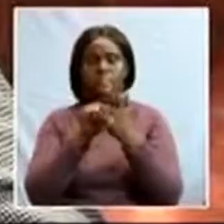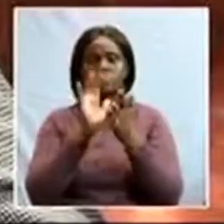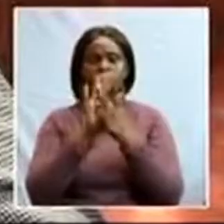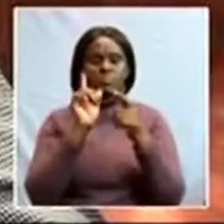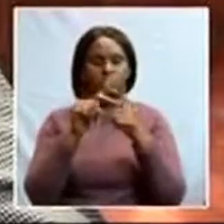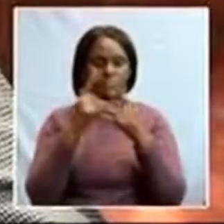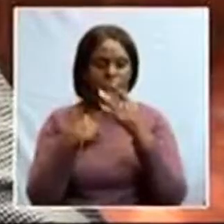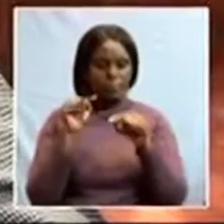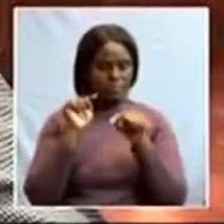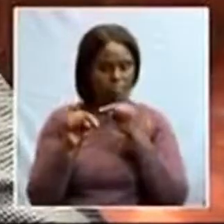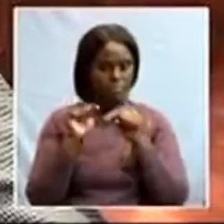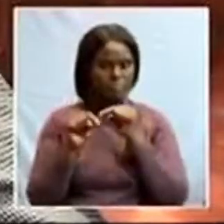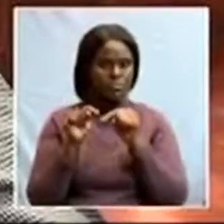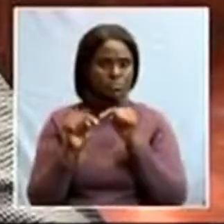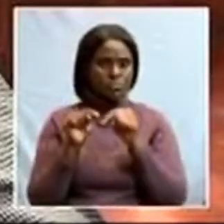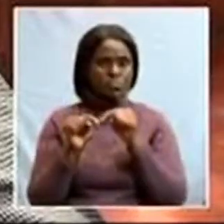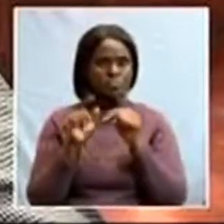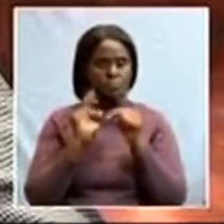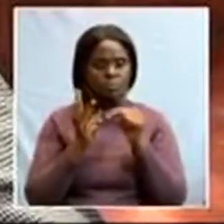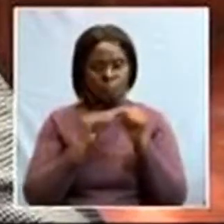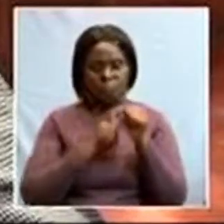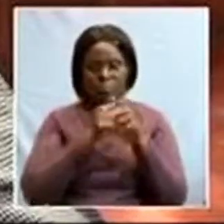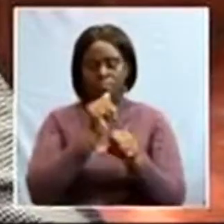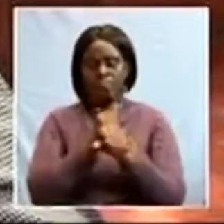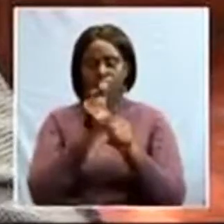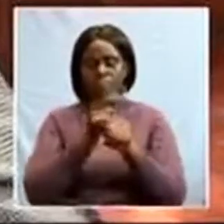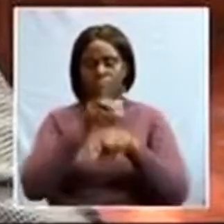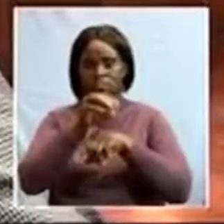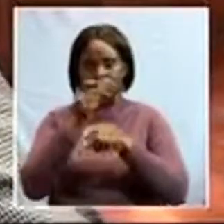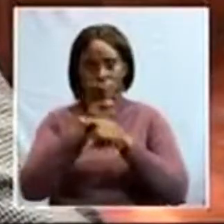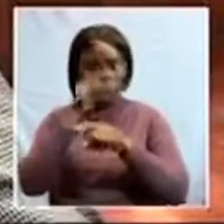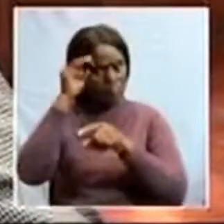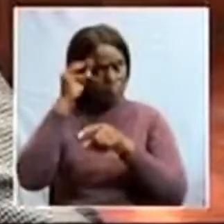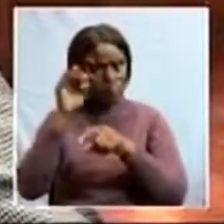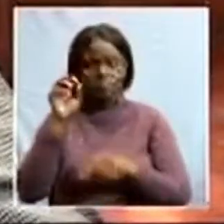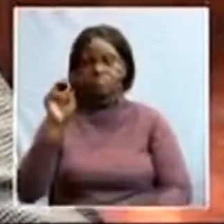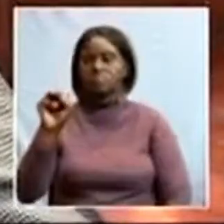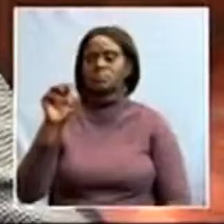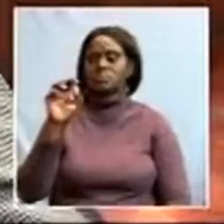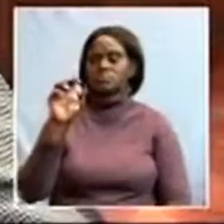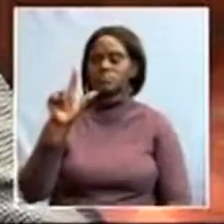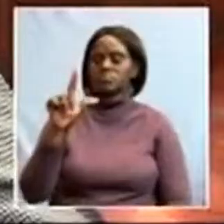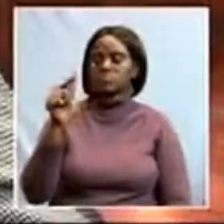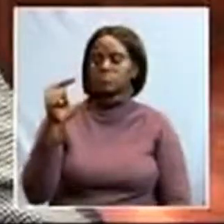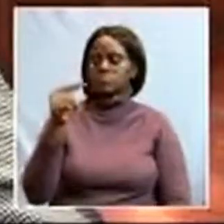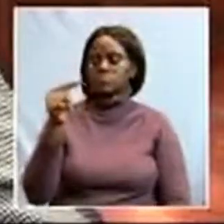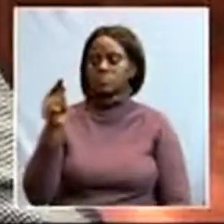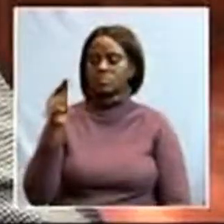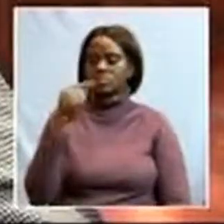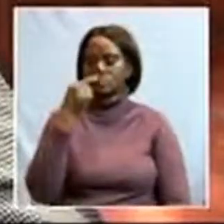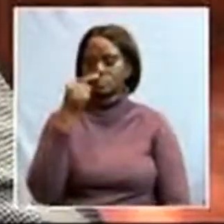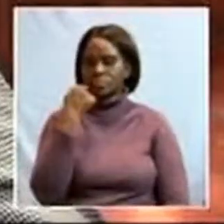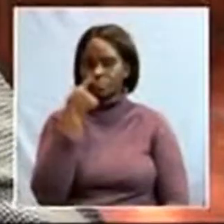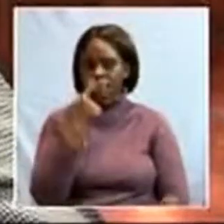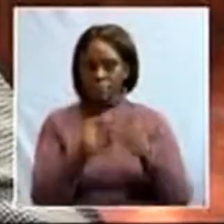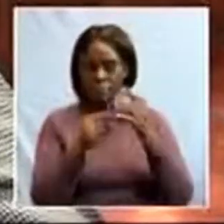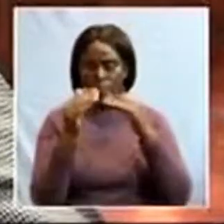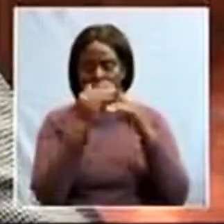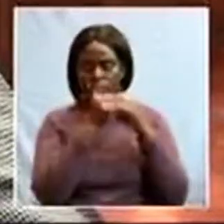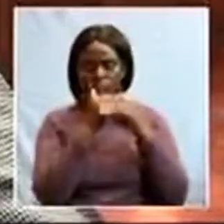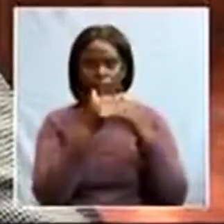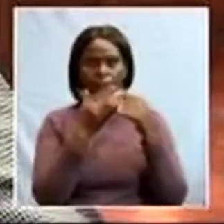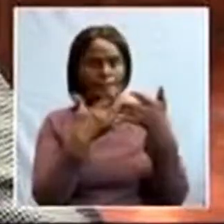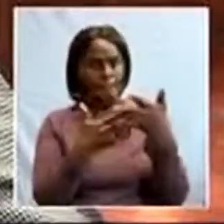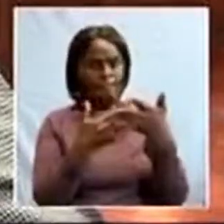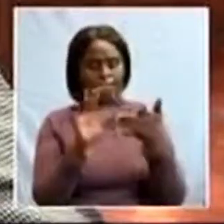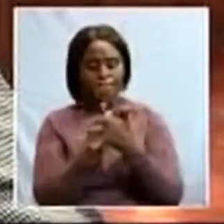Chair, recently, we received guidance from the Ministry of Local Government, where they guided us on the standard template